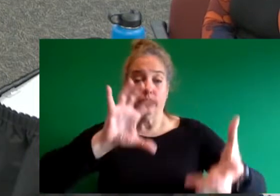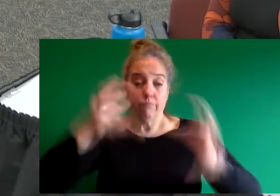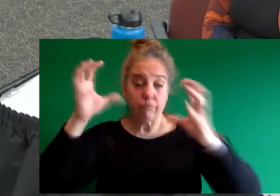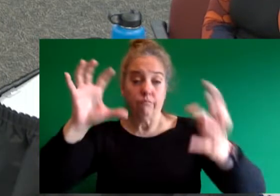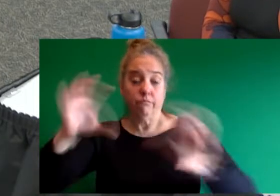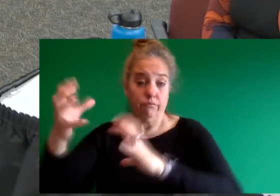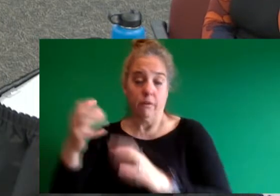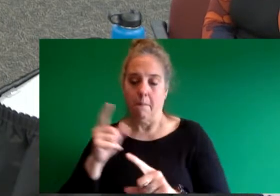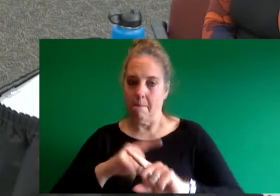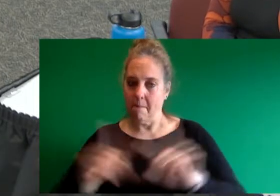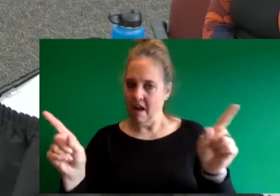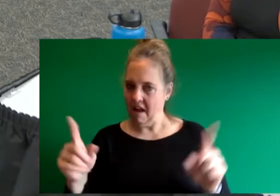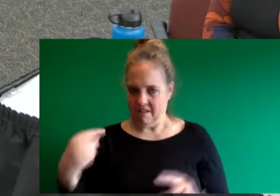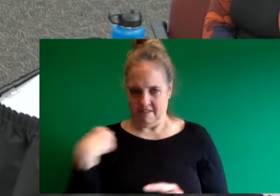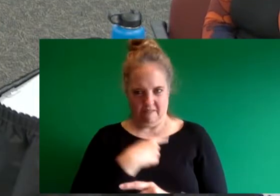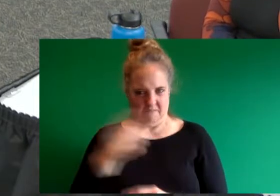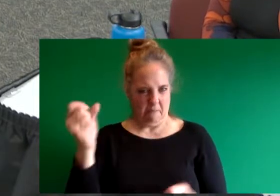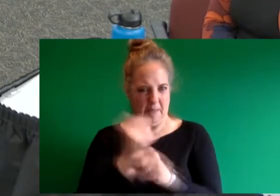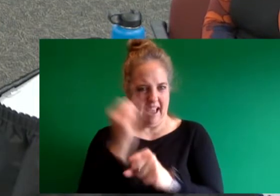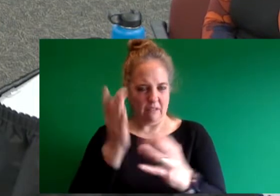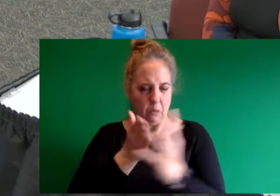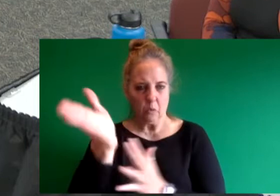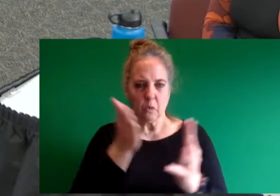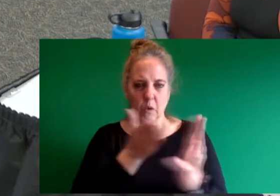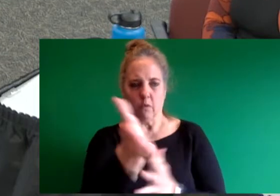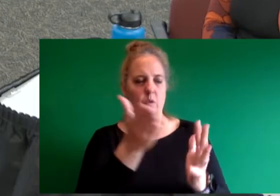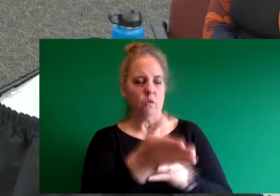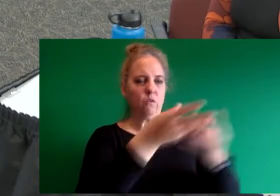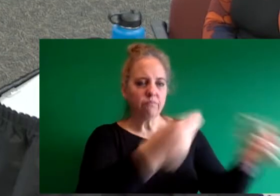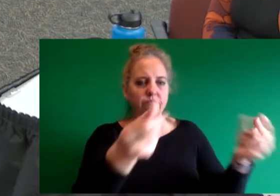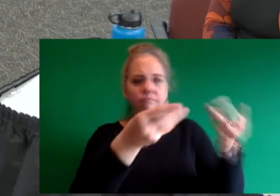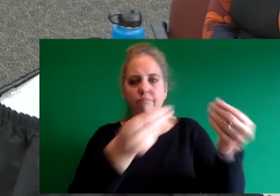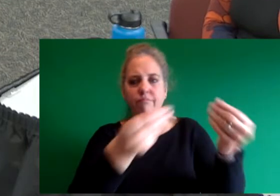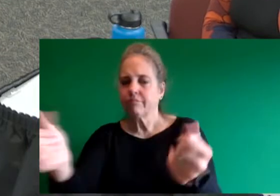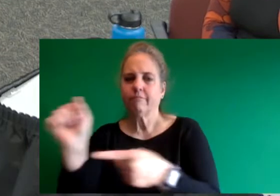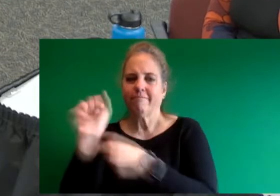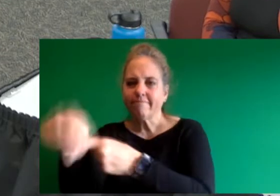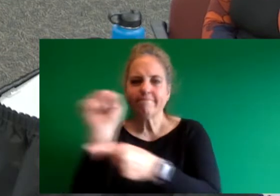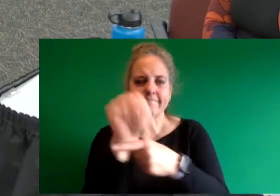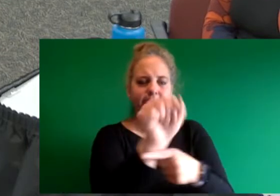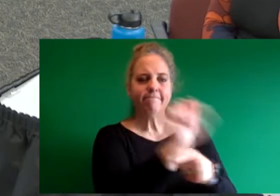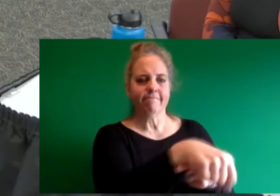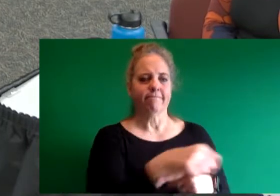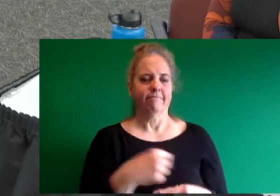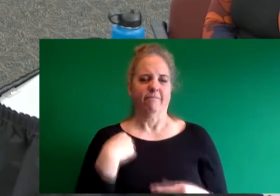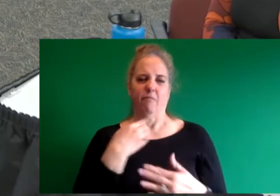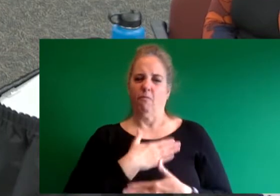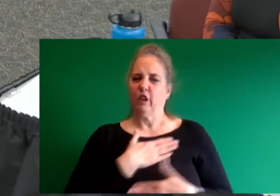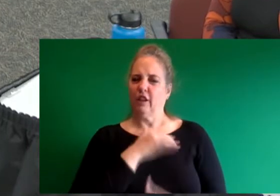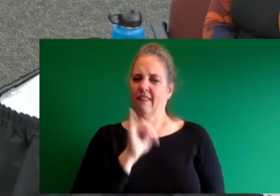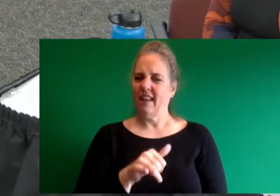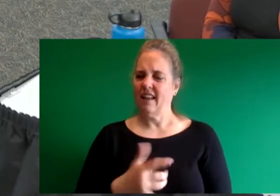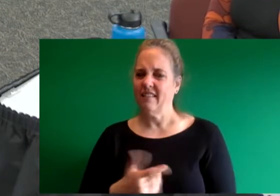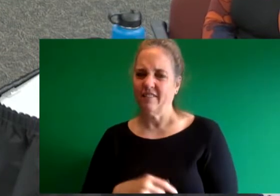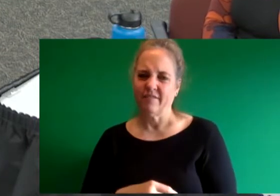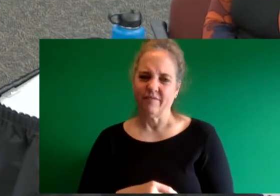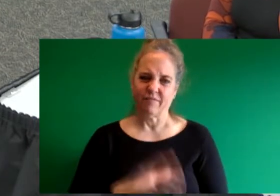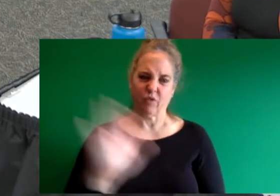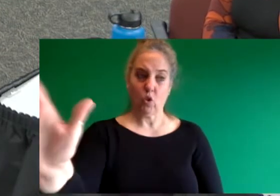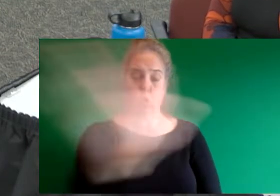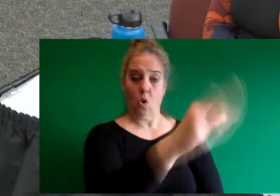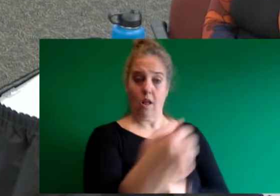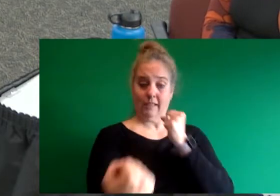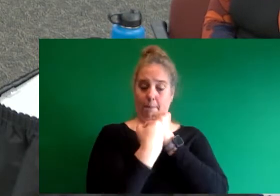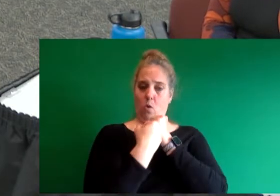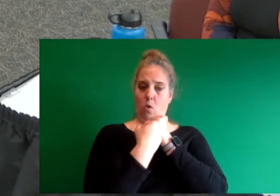everything worked out good. And so I really appreciate all the support that you guys have given me personally and given our team. And I appreciate